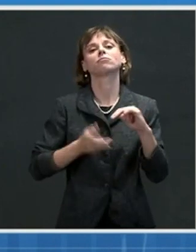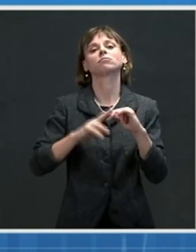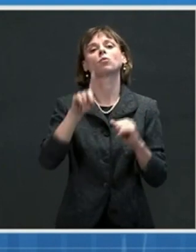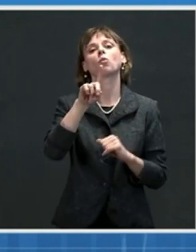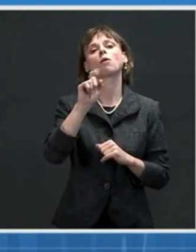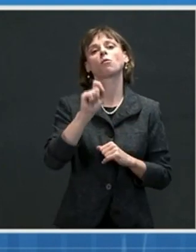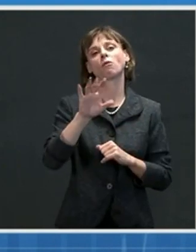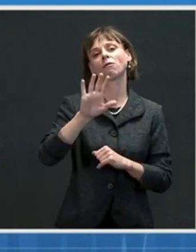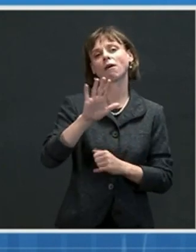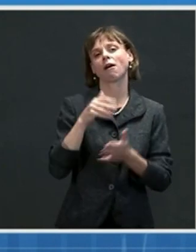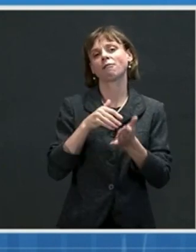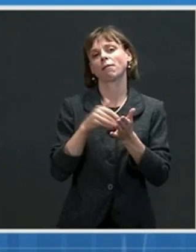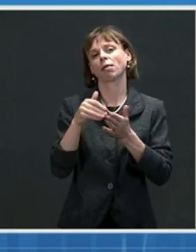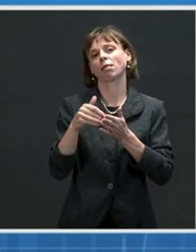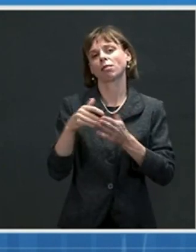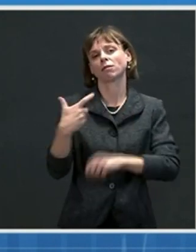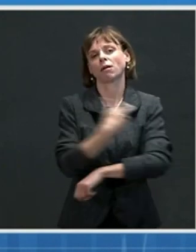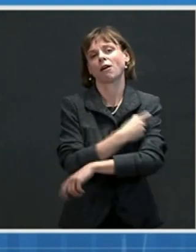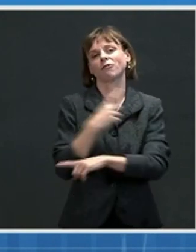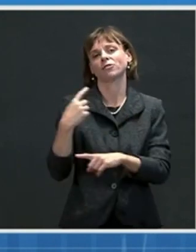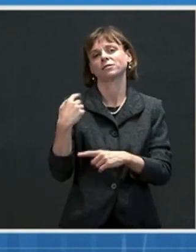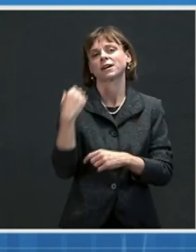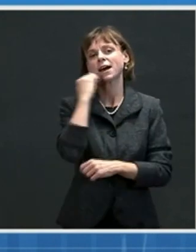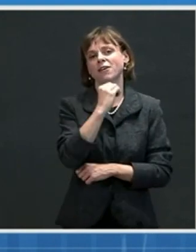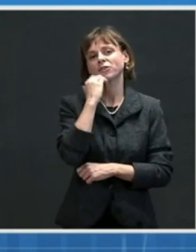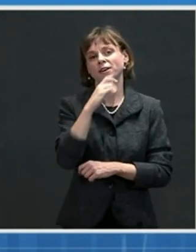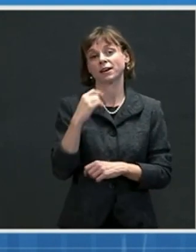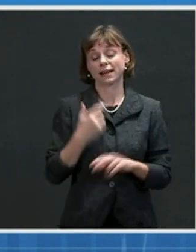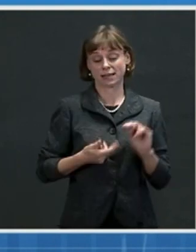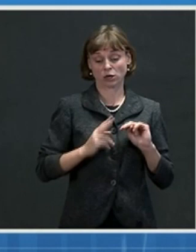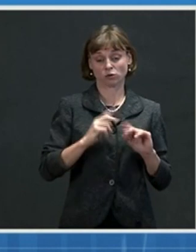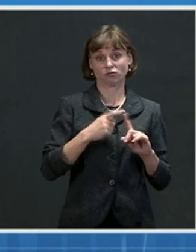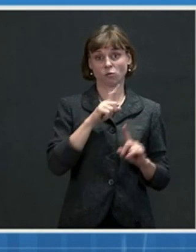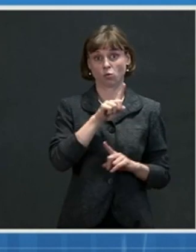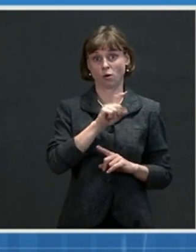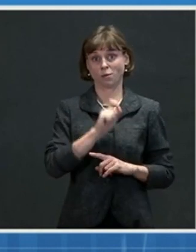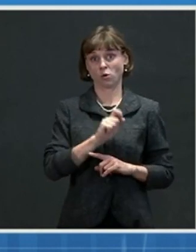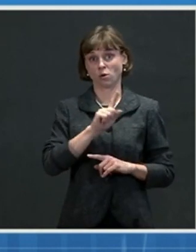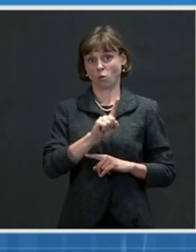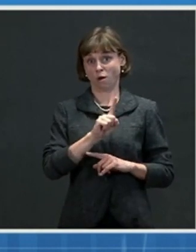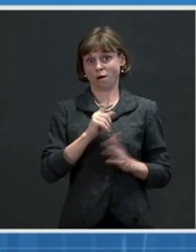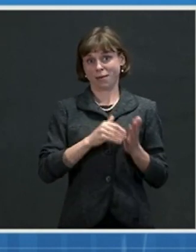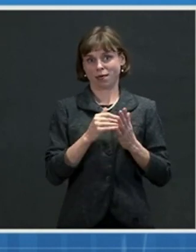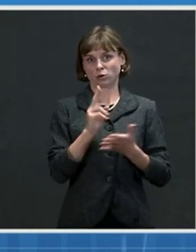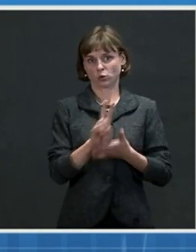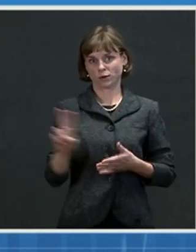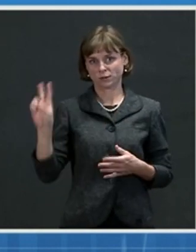day, up from 1.1 million only 2 weeks ago.